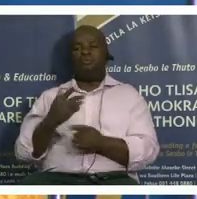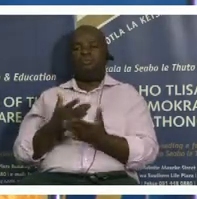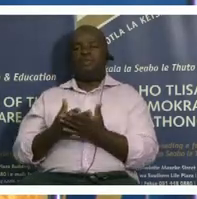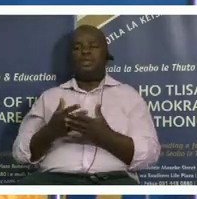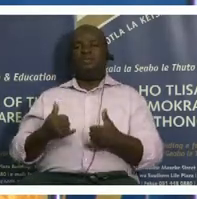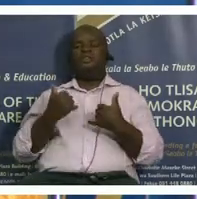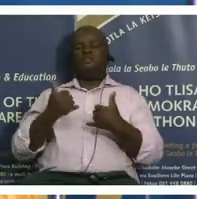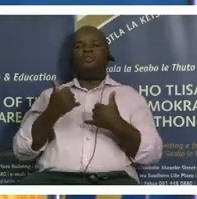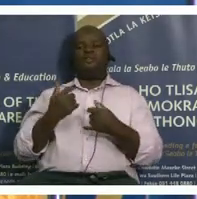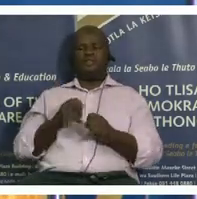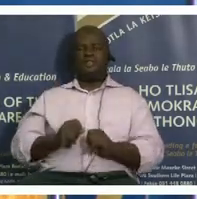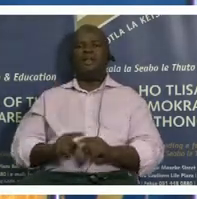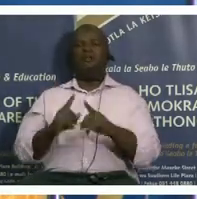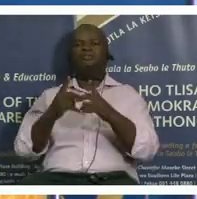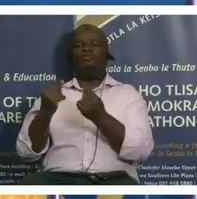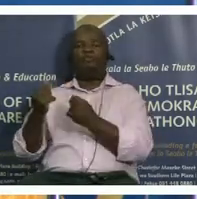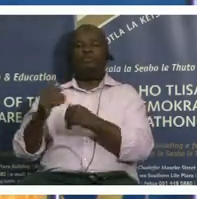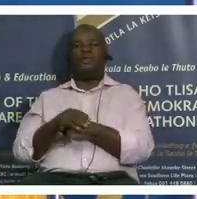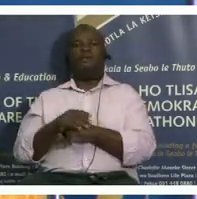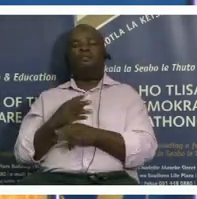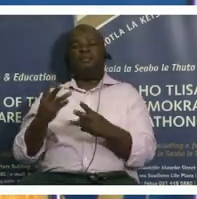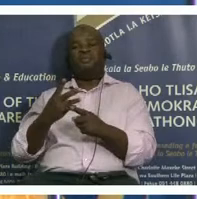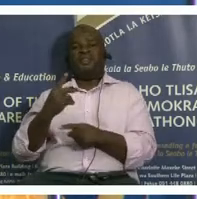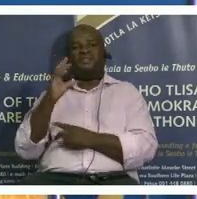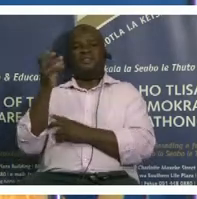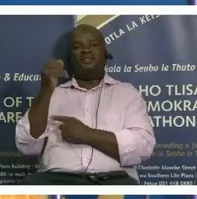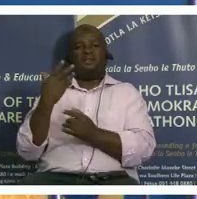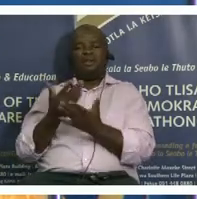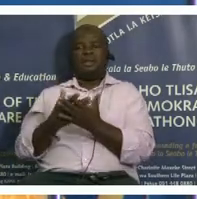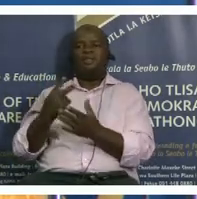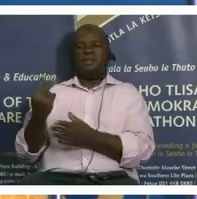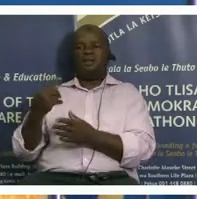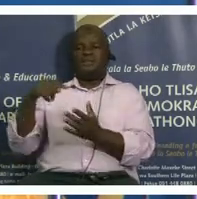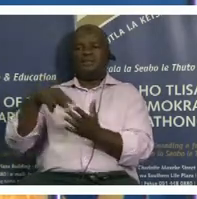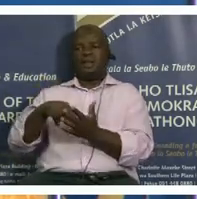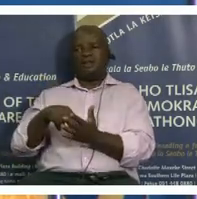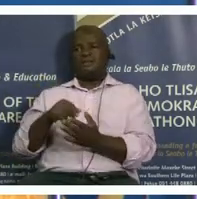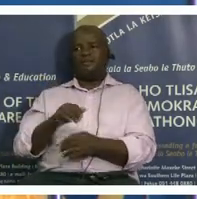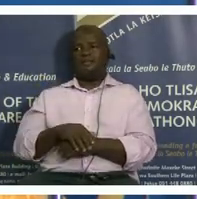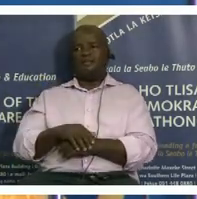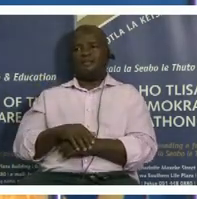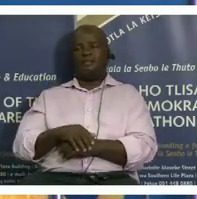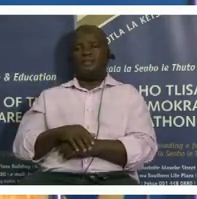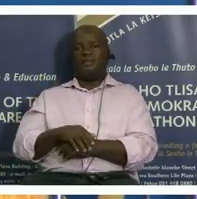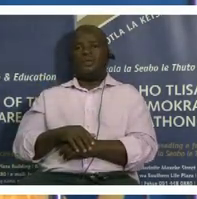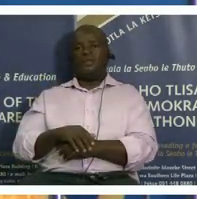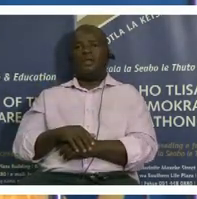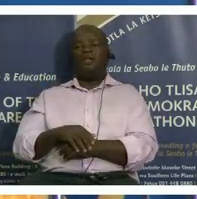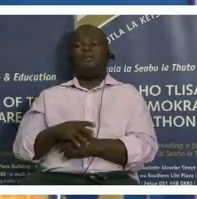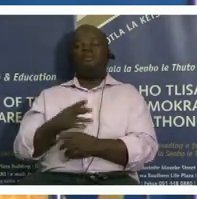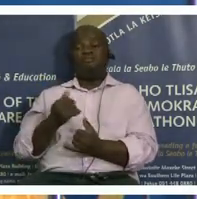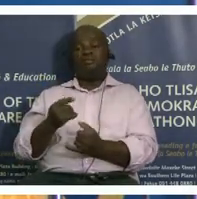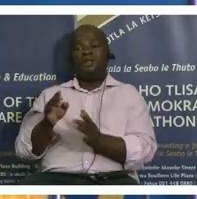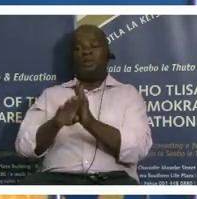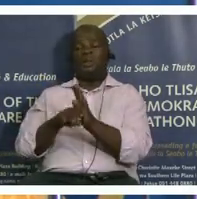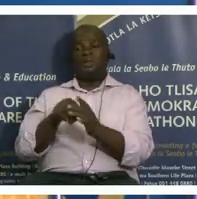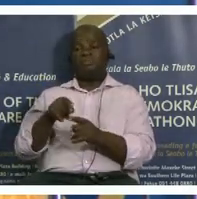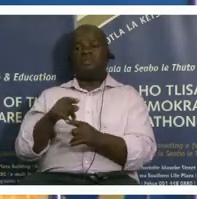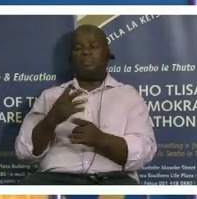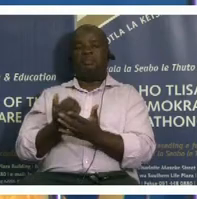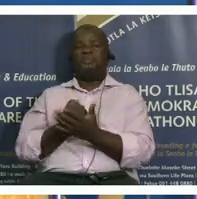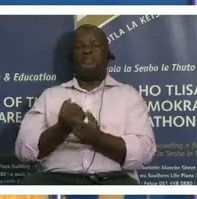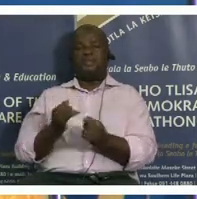o iketsetseng hore ba yeme ka maoto a bona ba iketsetse me ke engwe ya di programme tso tshwantse re nke ka